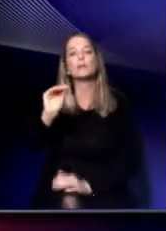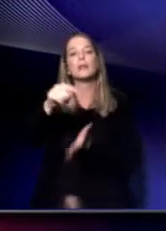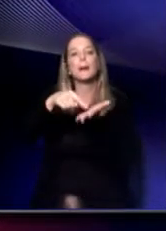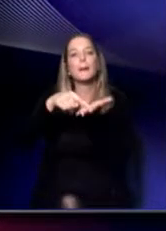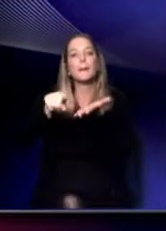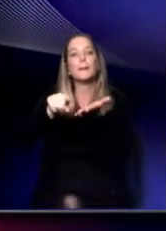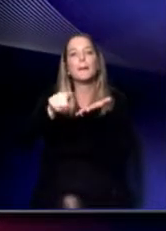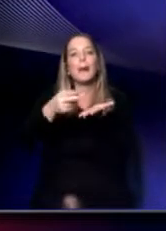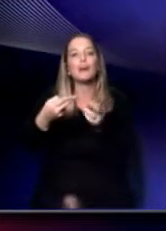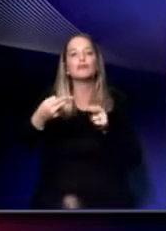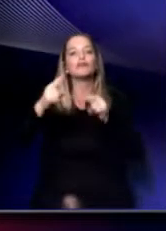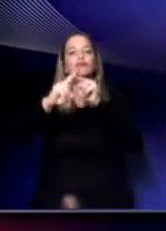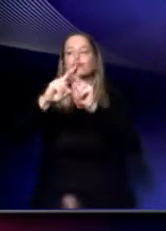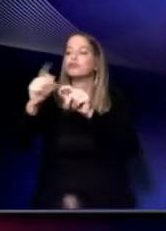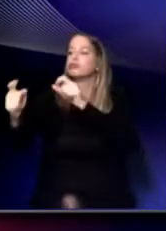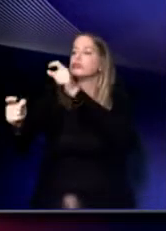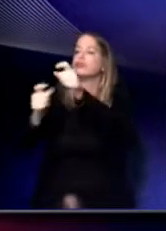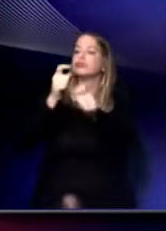except